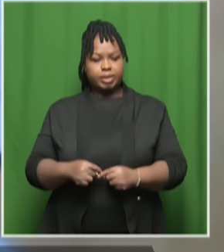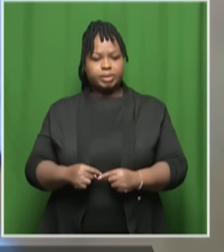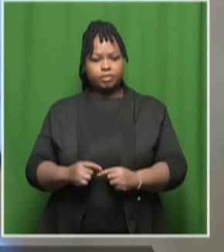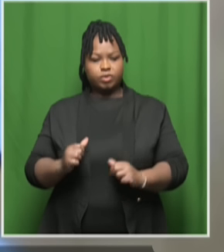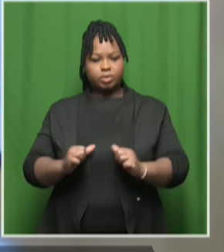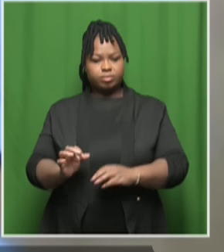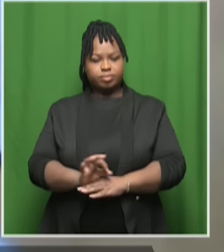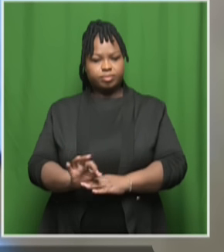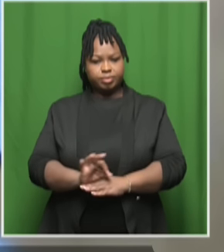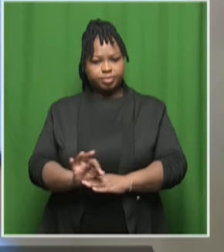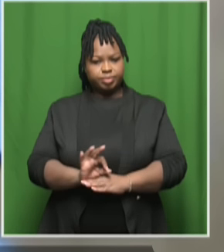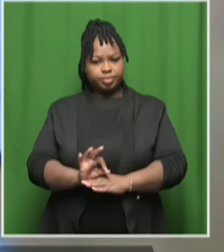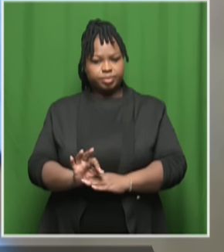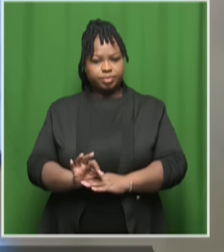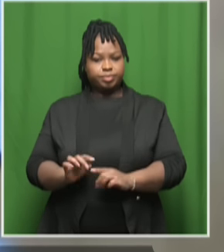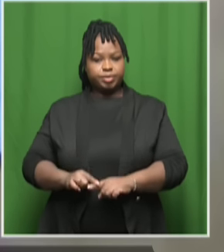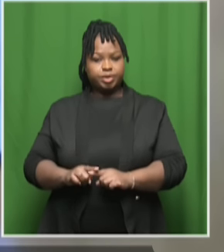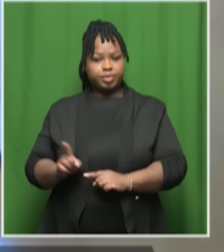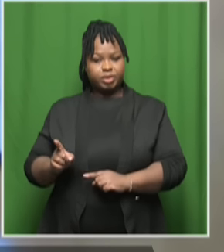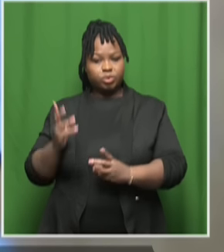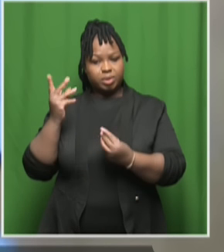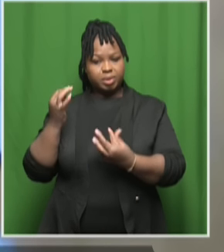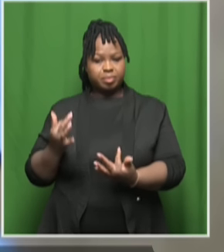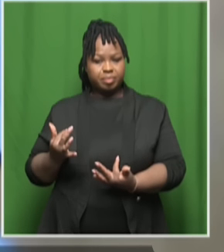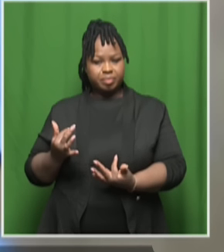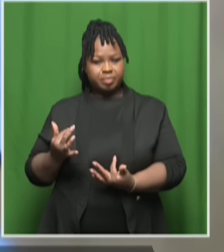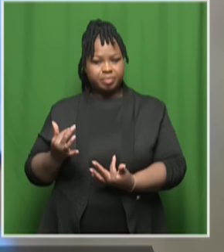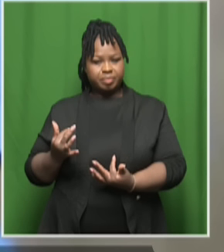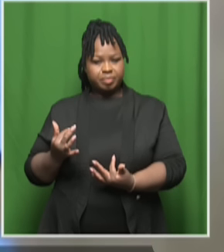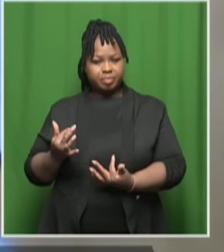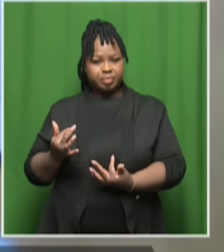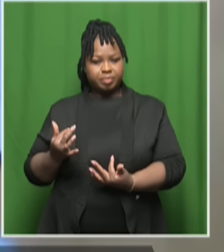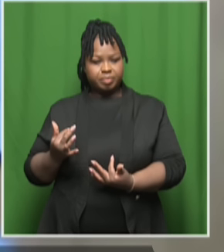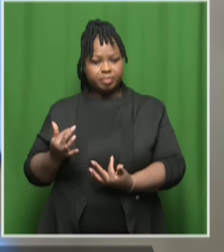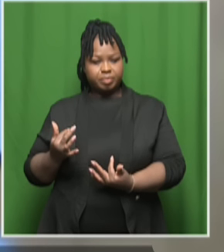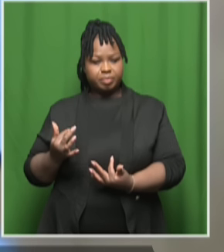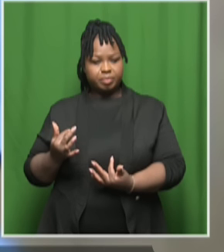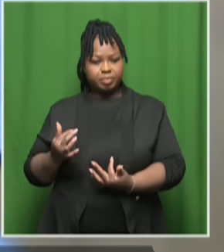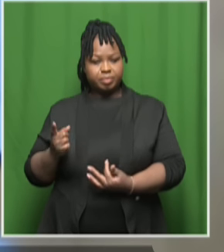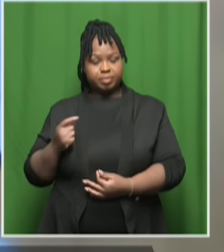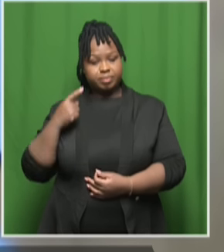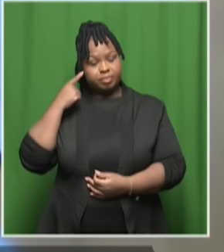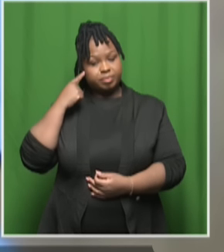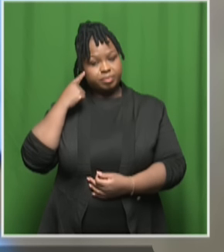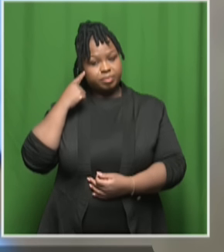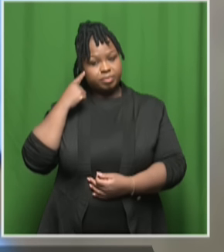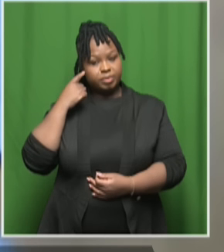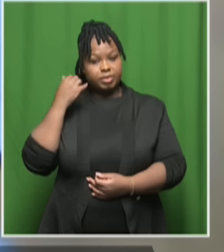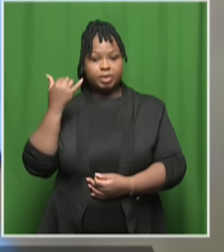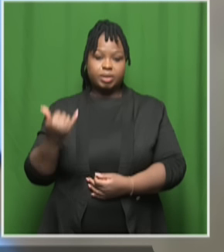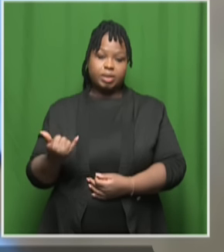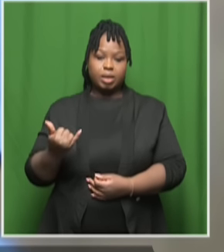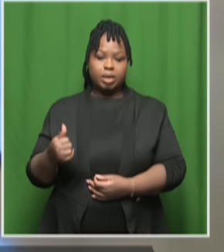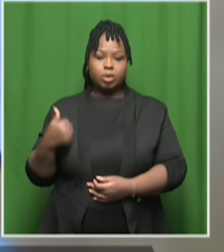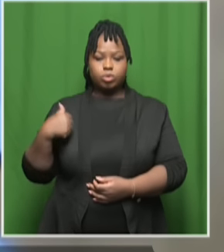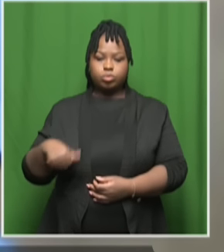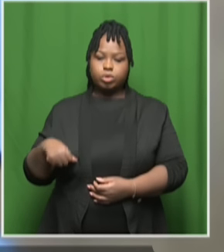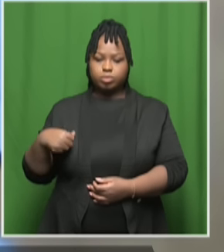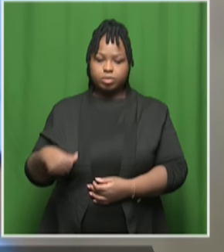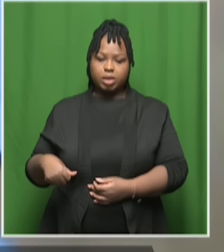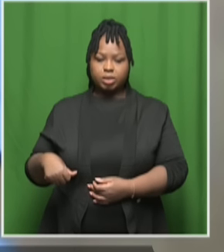plans based on the budget that you've just written down. I think it's important. We're also busy now as the municipality